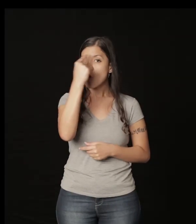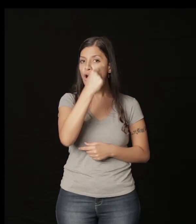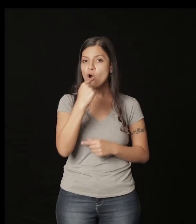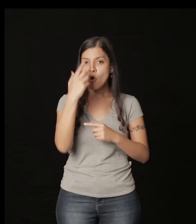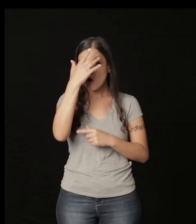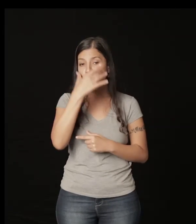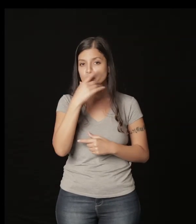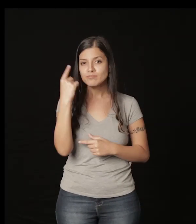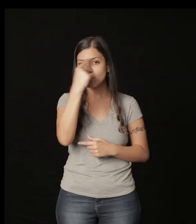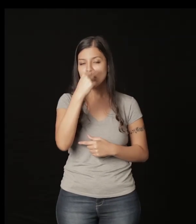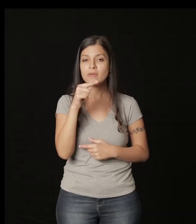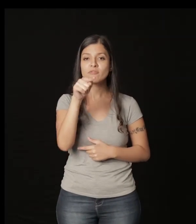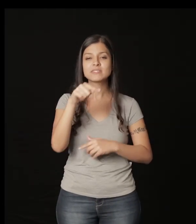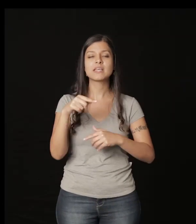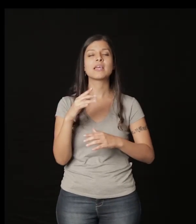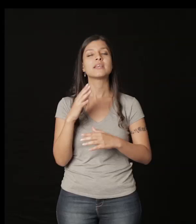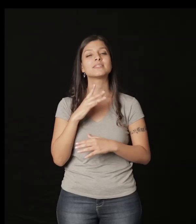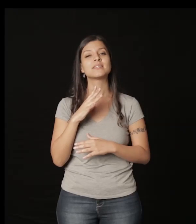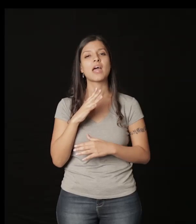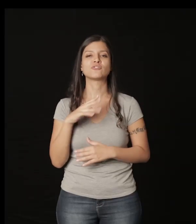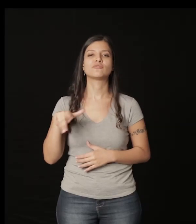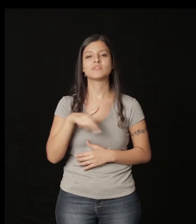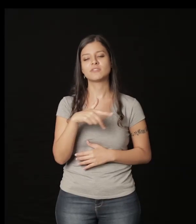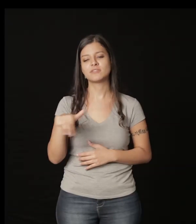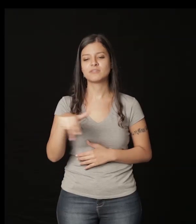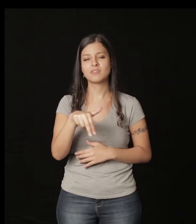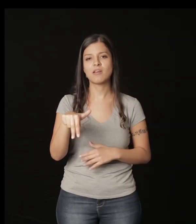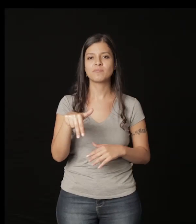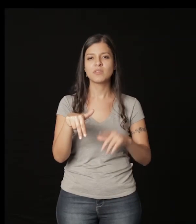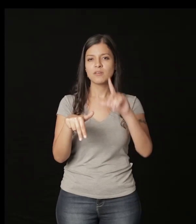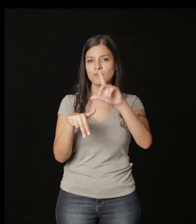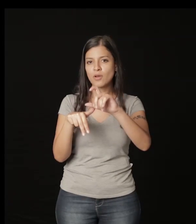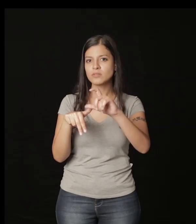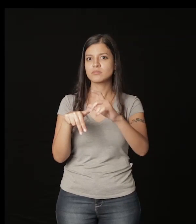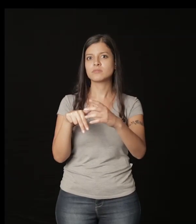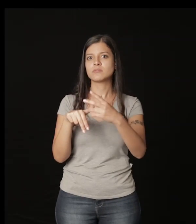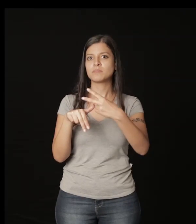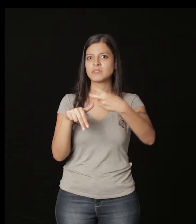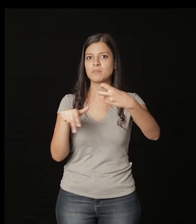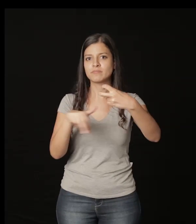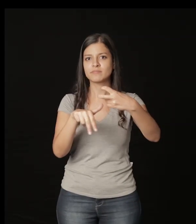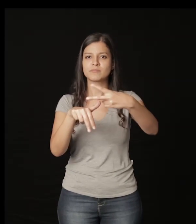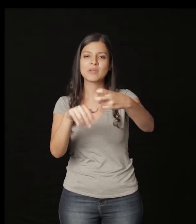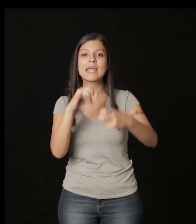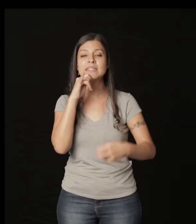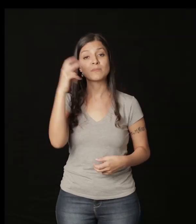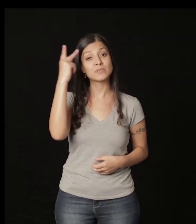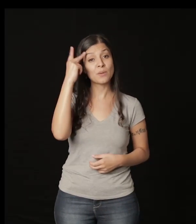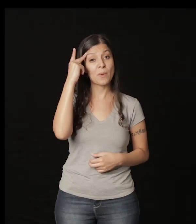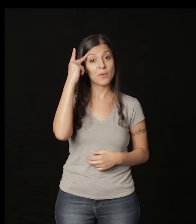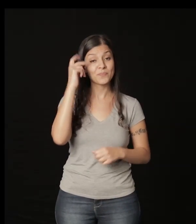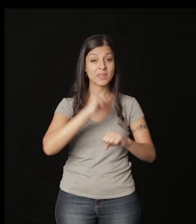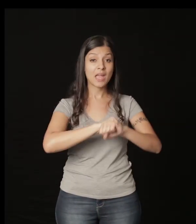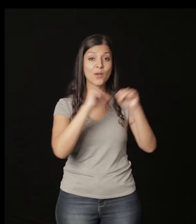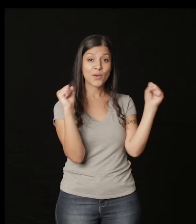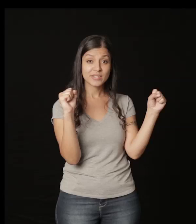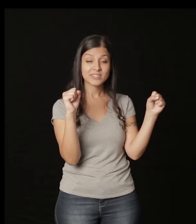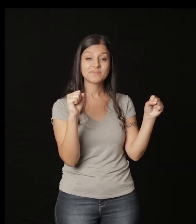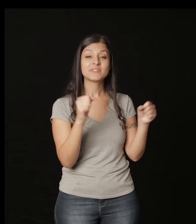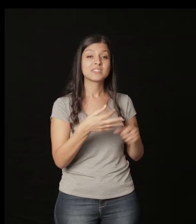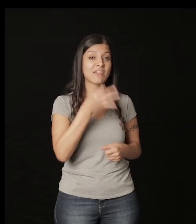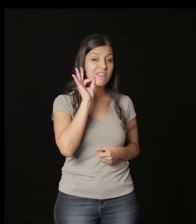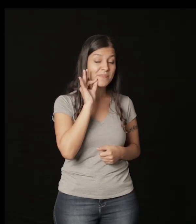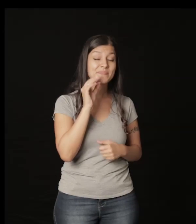collects parts of your face as you move around the city. So if it was set up in São Paulo, you would get up,